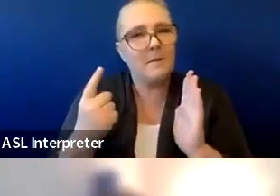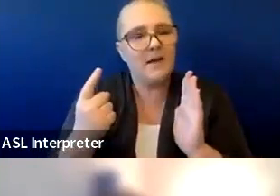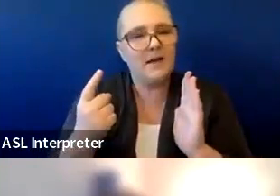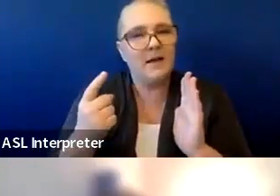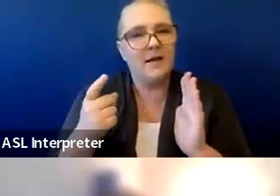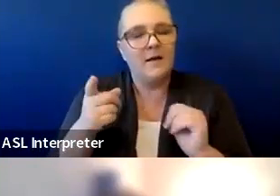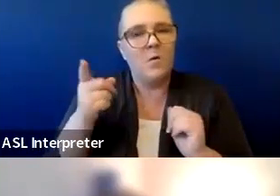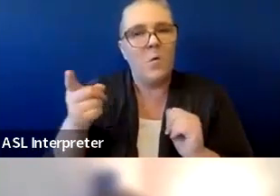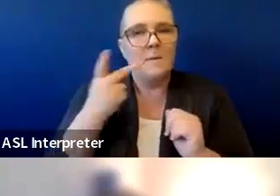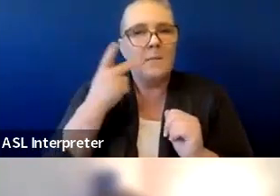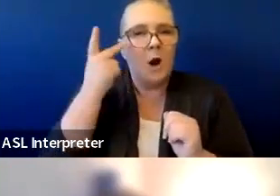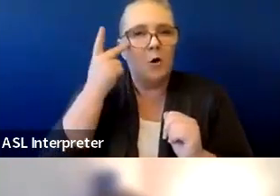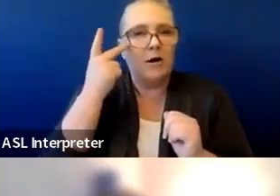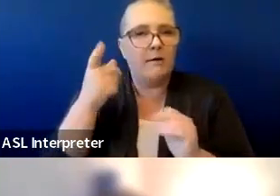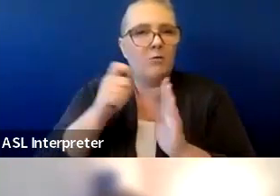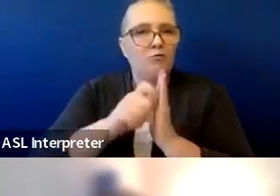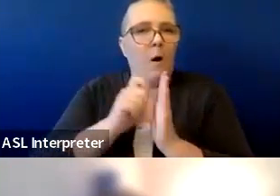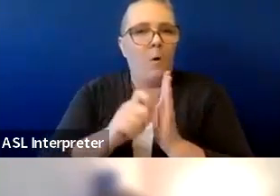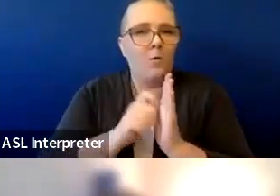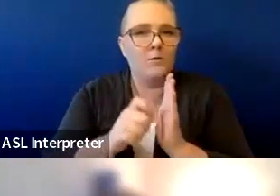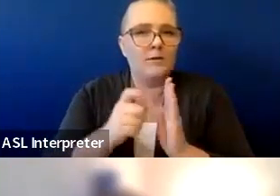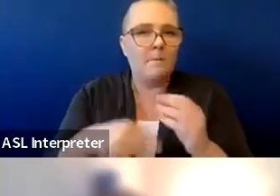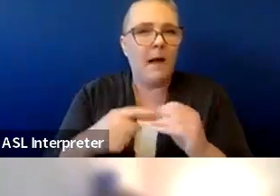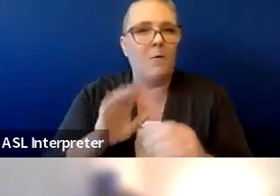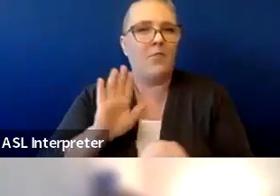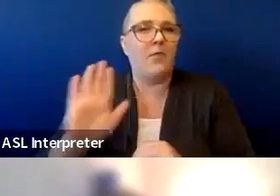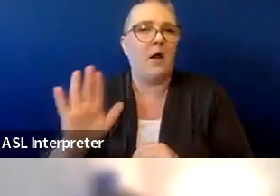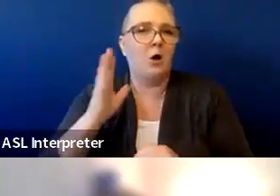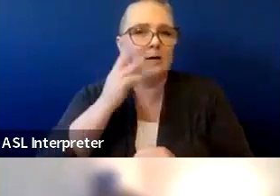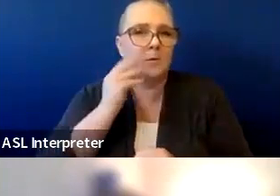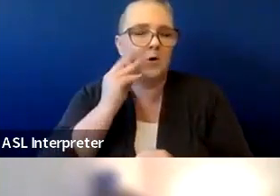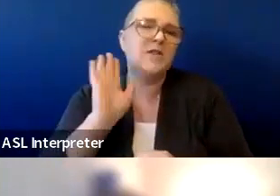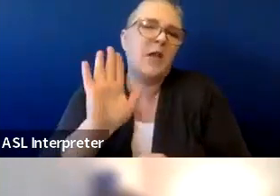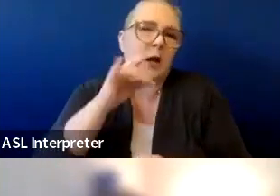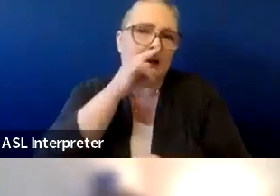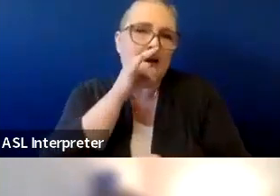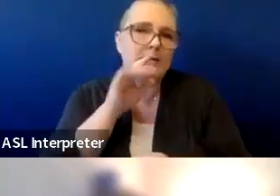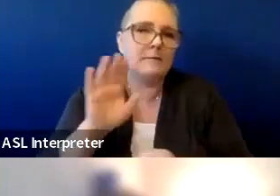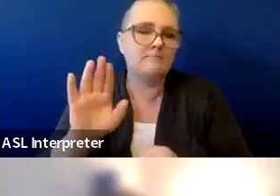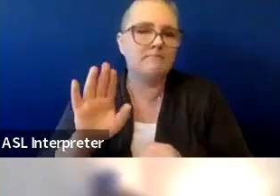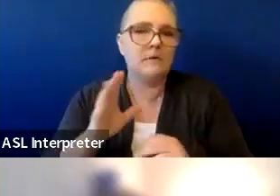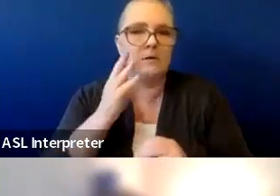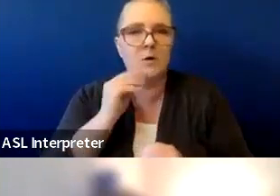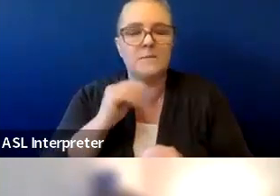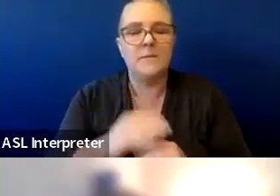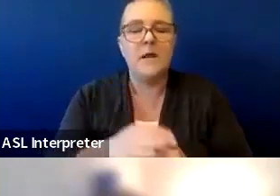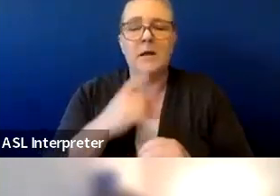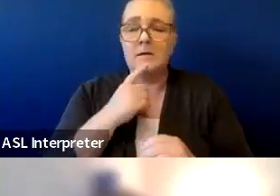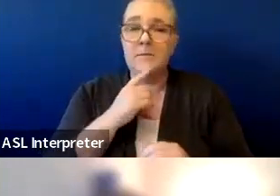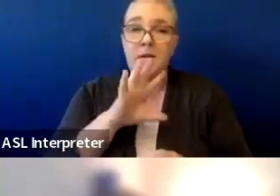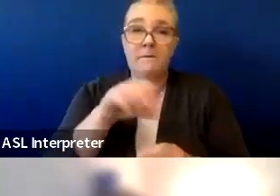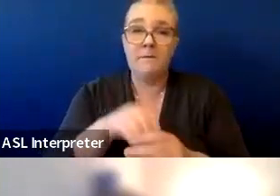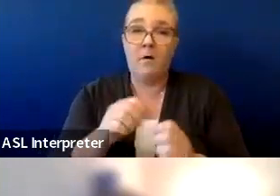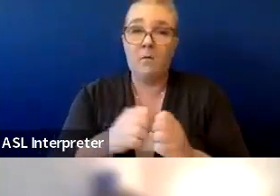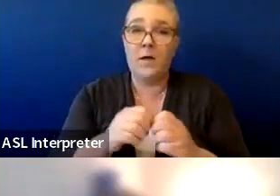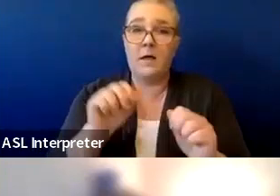had written about their experience, their child's experience. So she said, being involved with Able